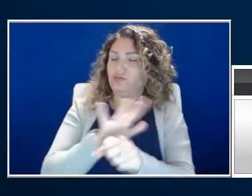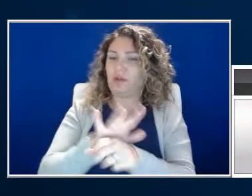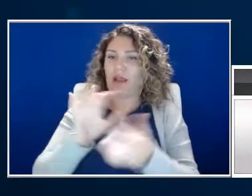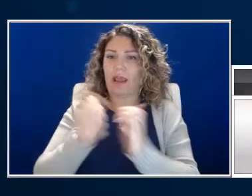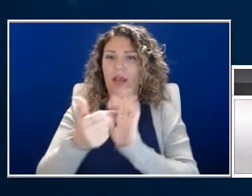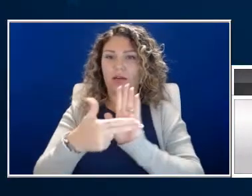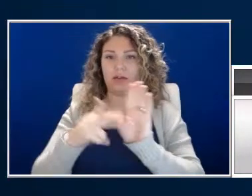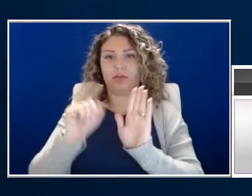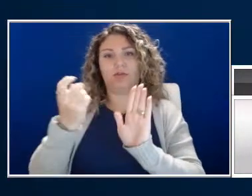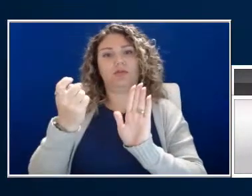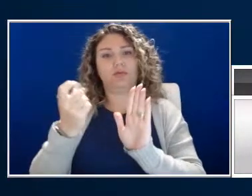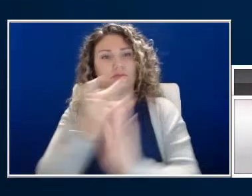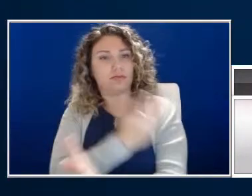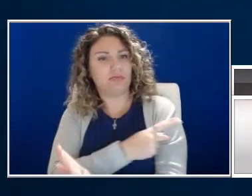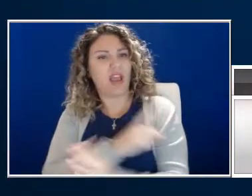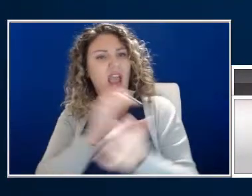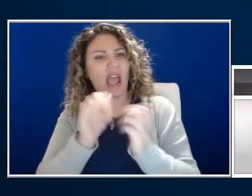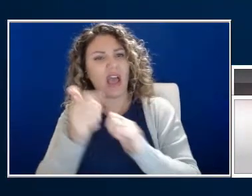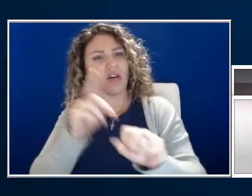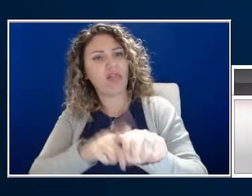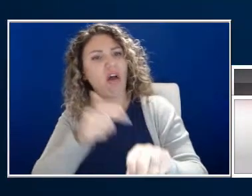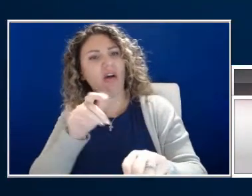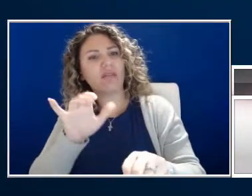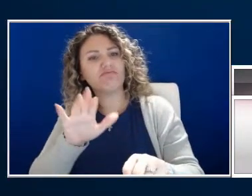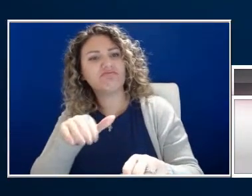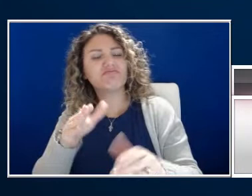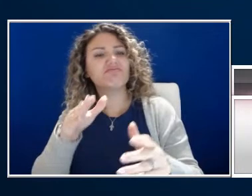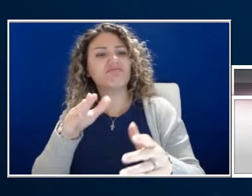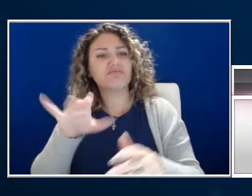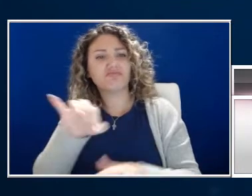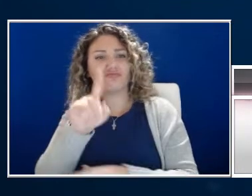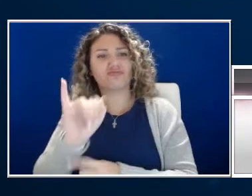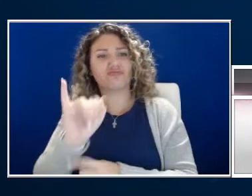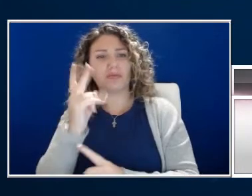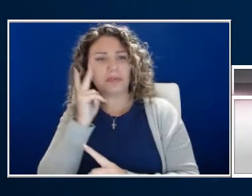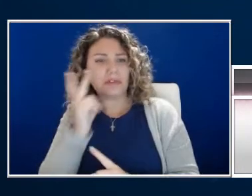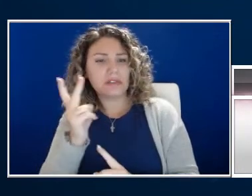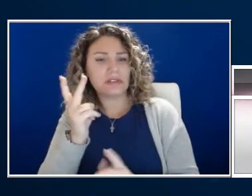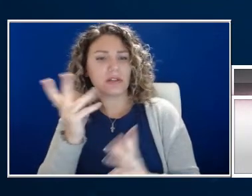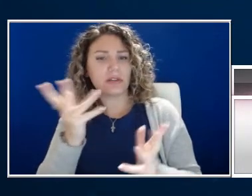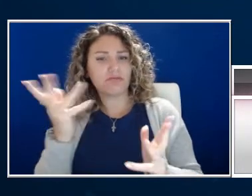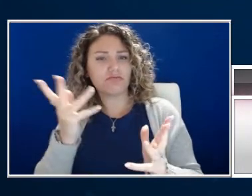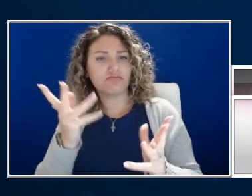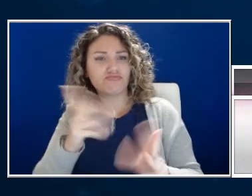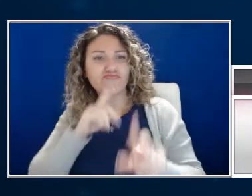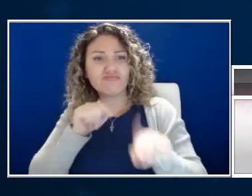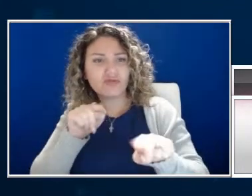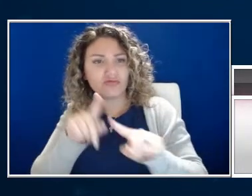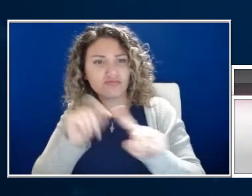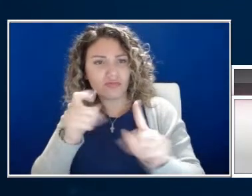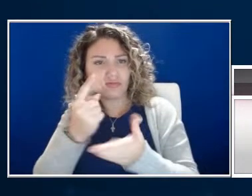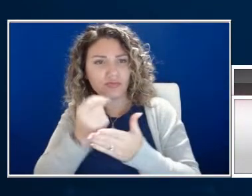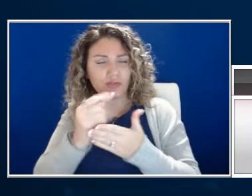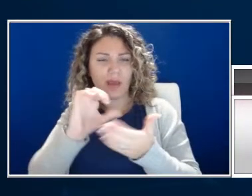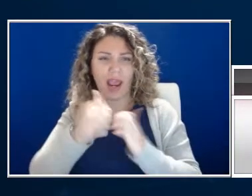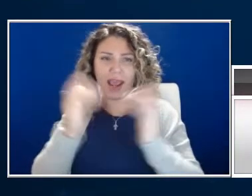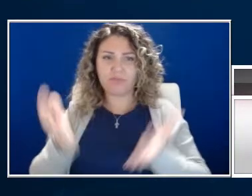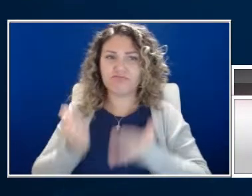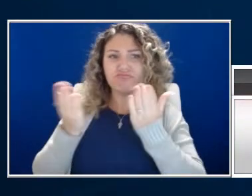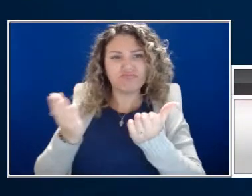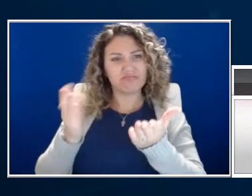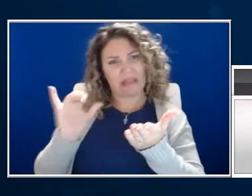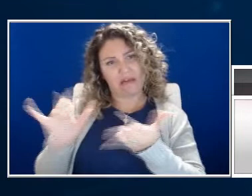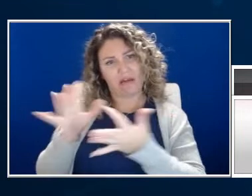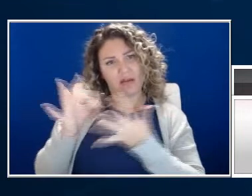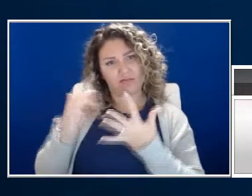Dr. Abdallah, how long did it take for Jody to start seeing results from this treatment, and how did you present this option to